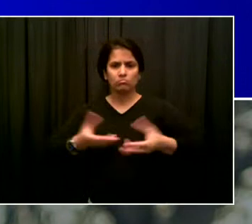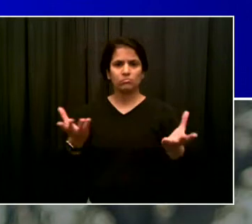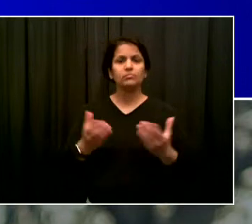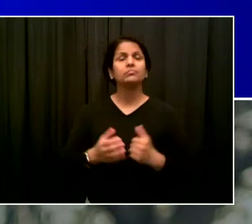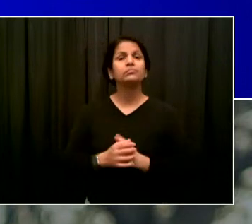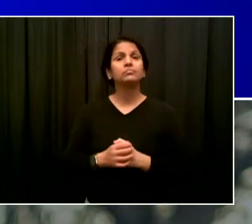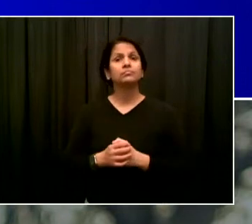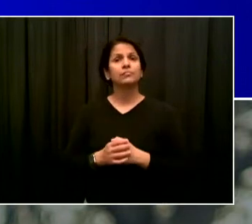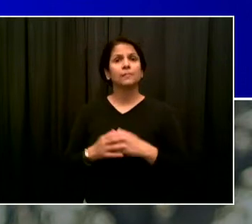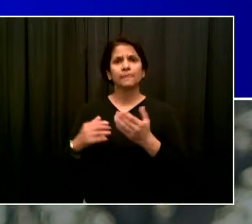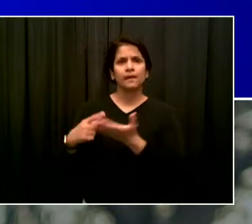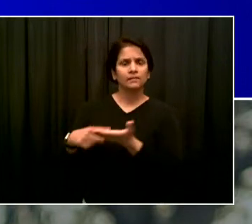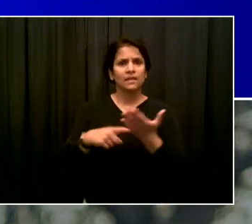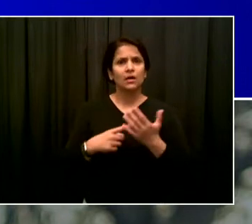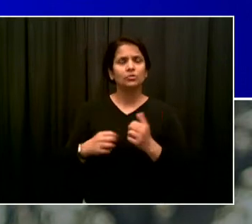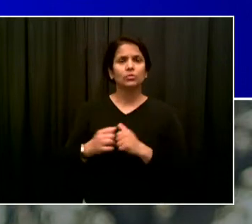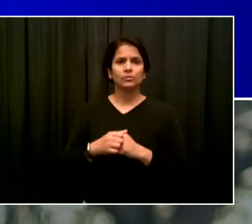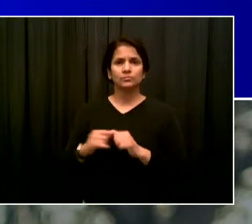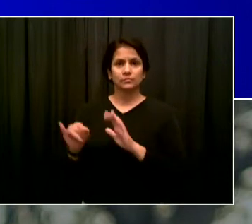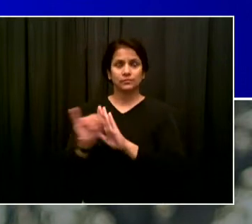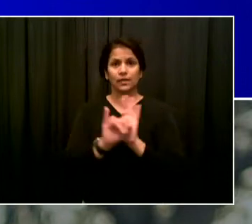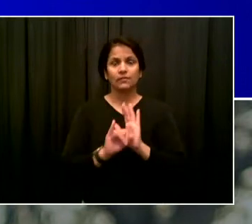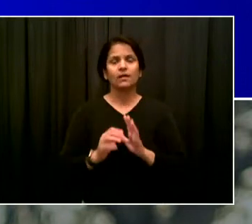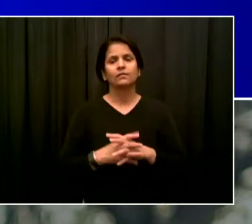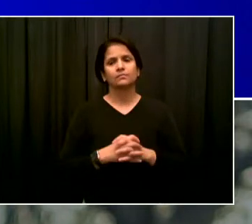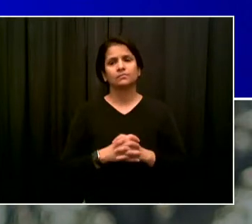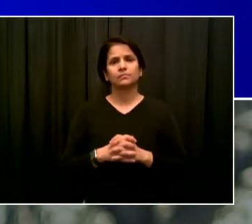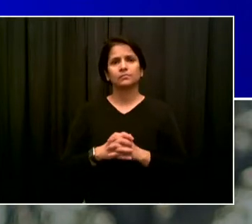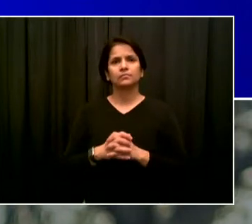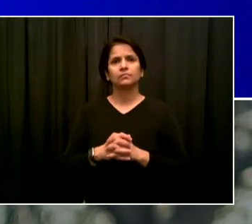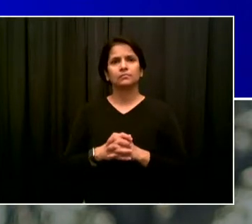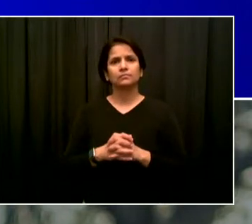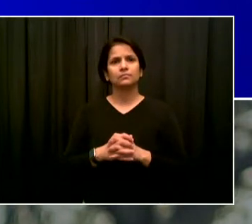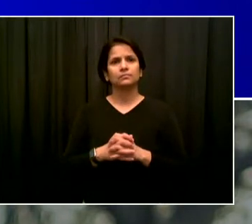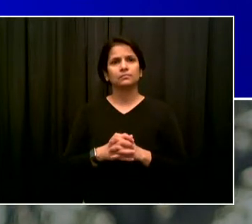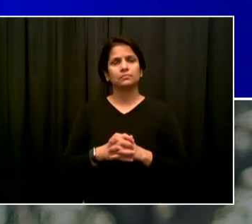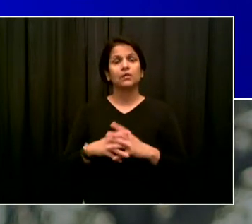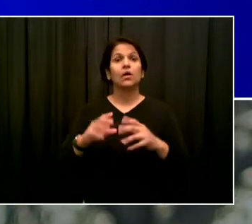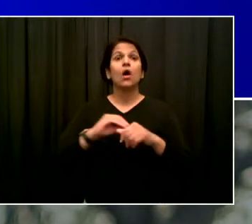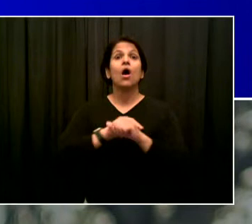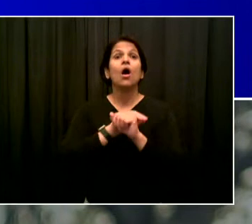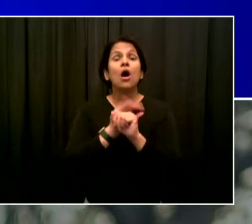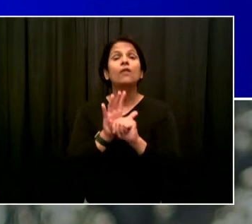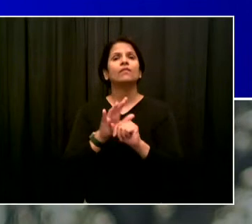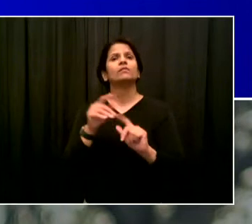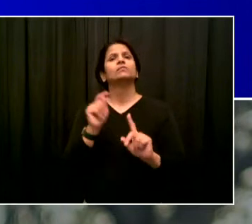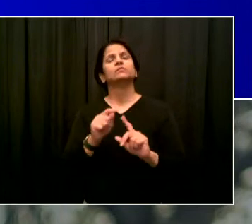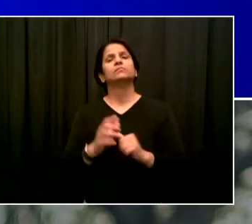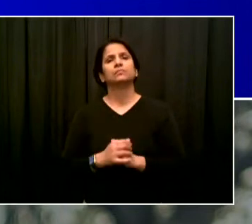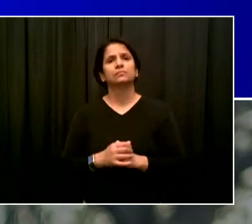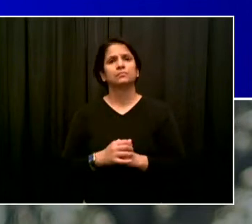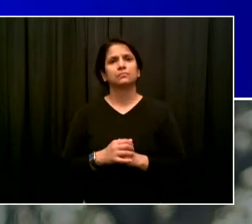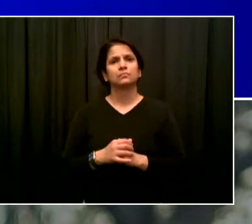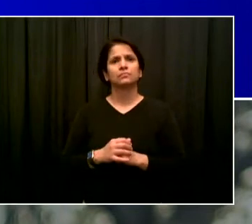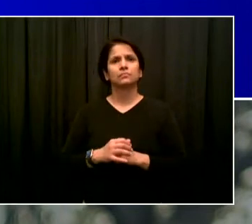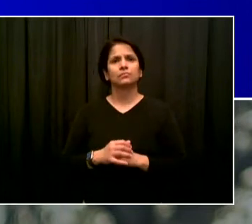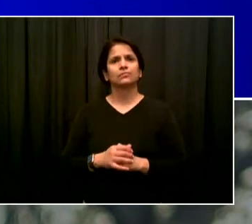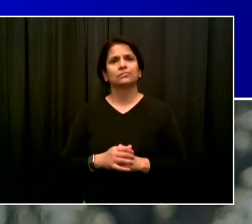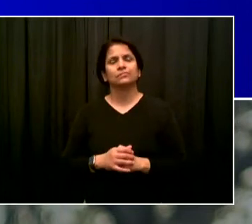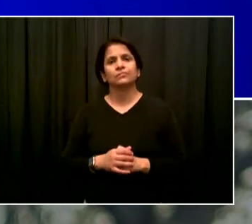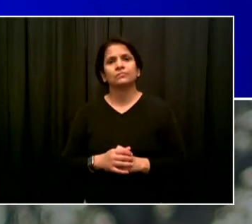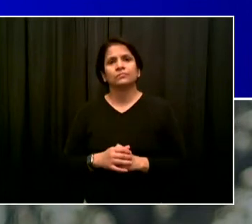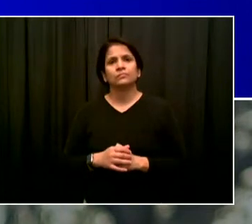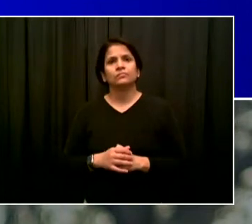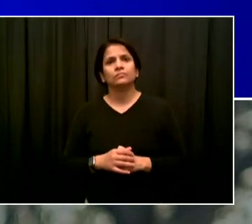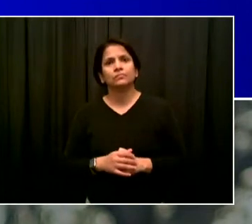The coronavirus crisis has put a point on it, and people are talking about mental health in a whole new way. We need to meet the moment by